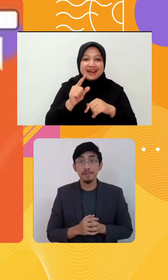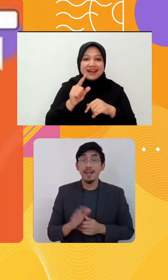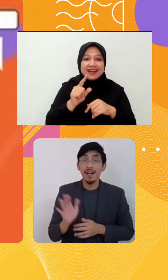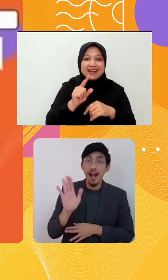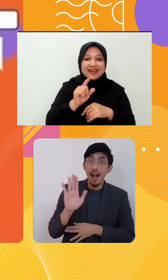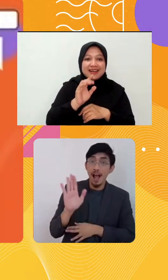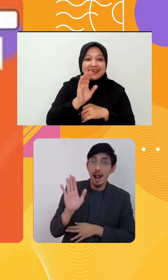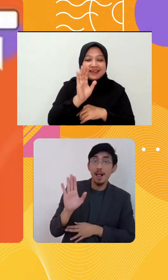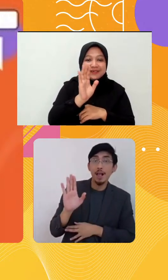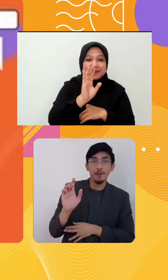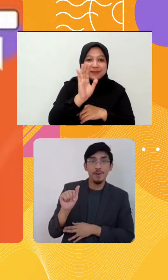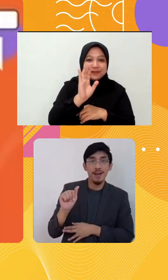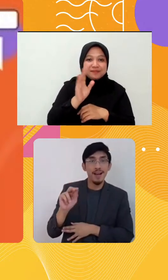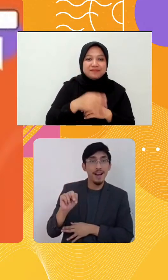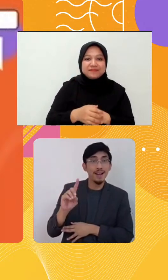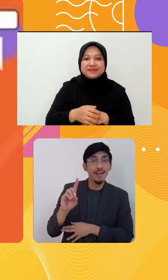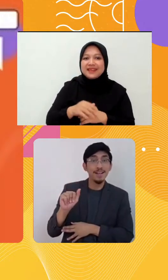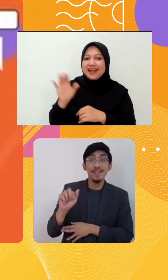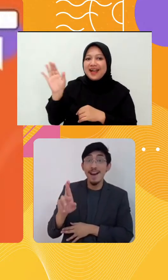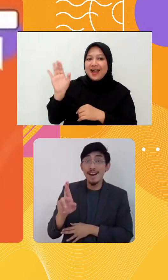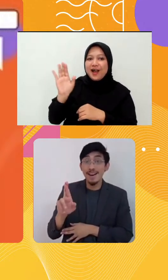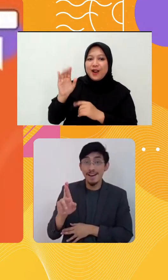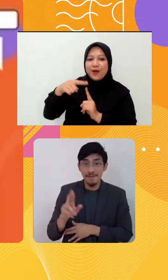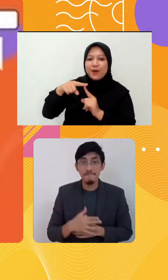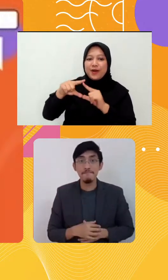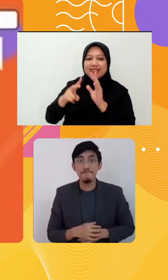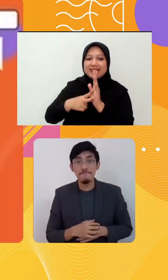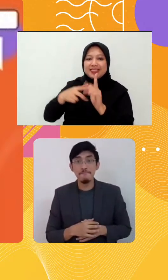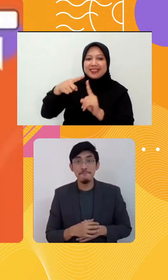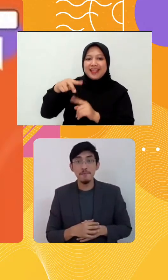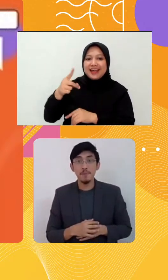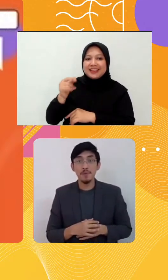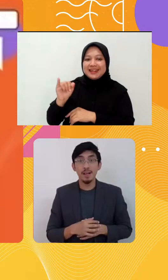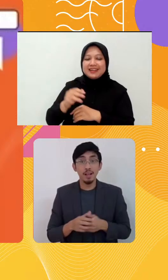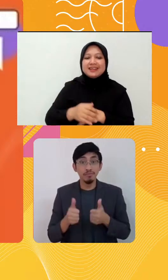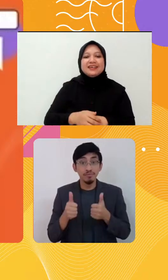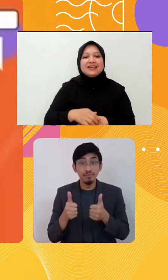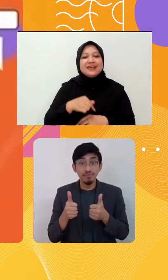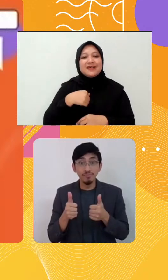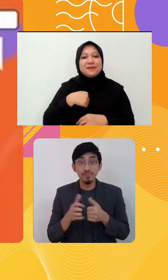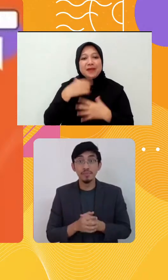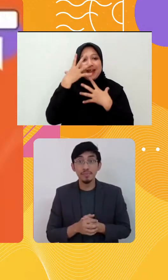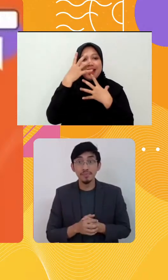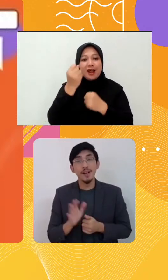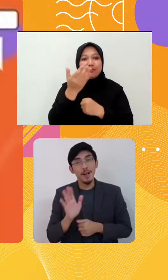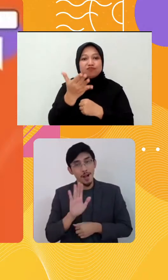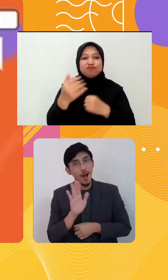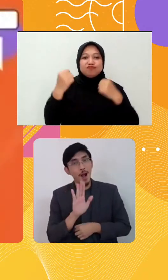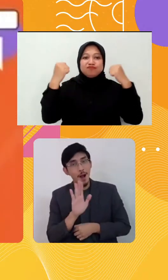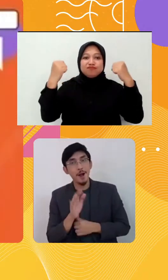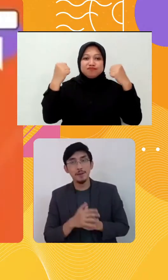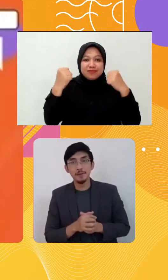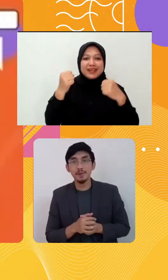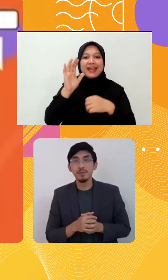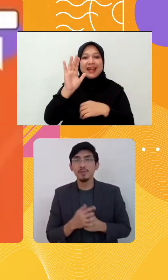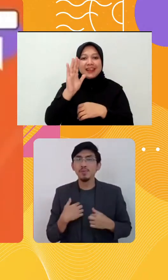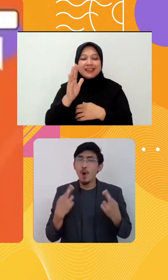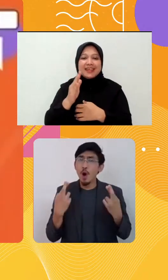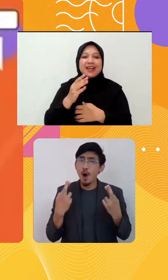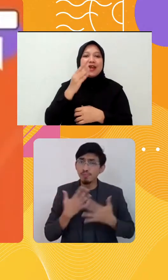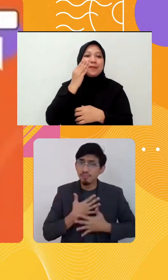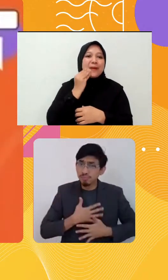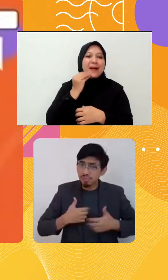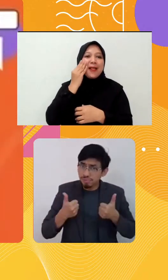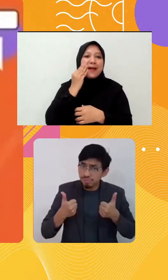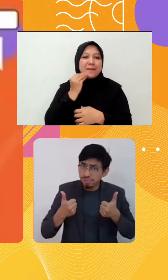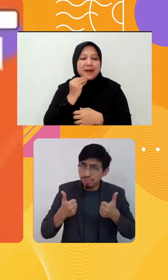Hello, Tantri. Pleasure to be here. I hope that you are well and ready to share your thoughts, your experiences,